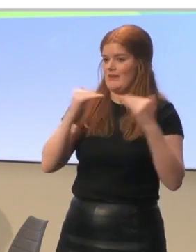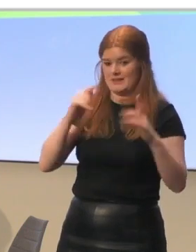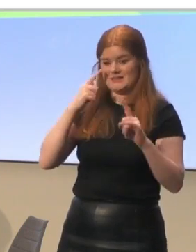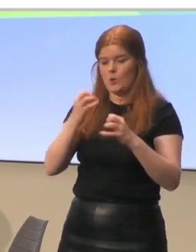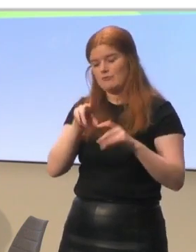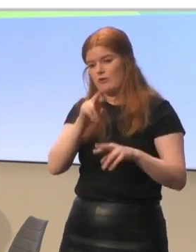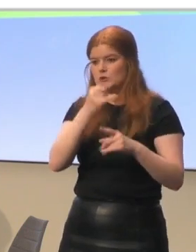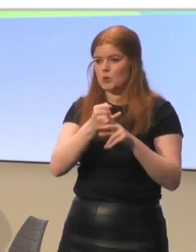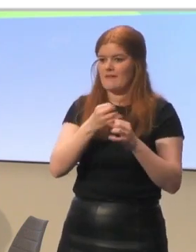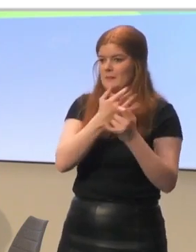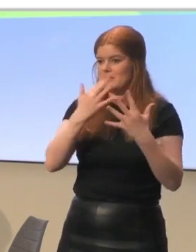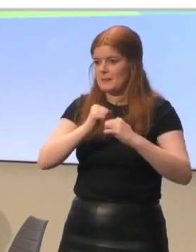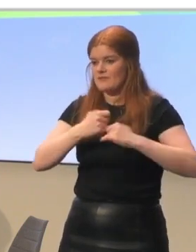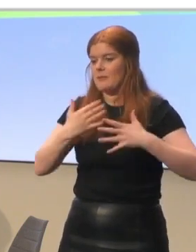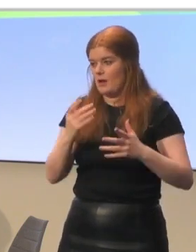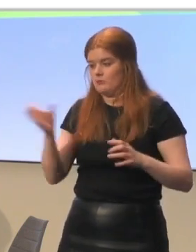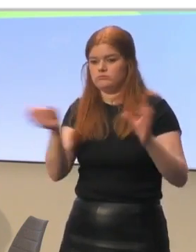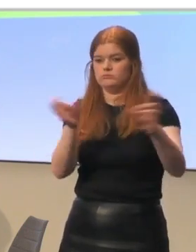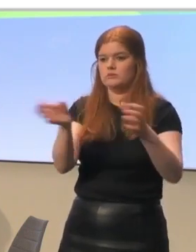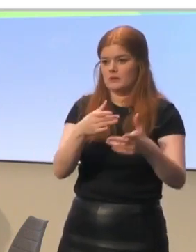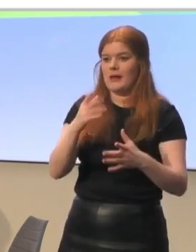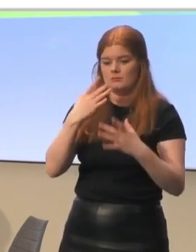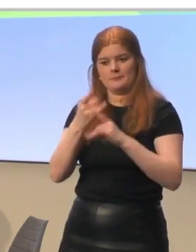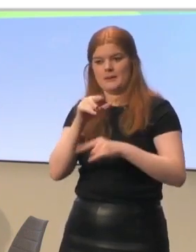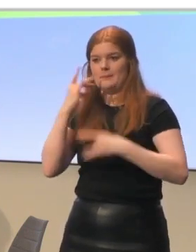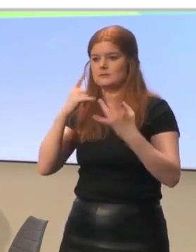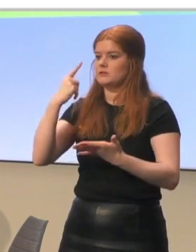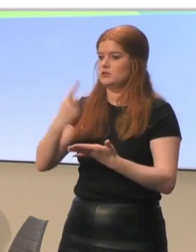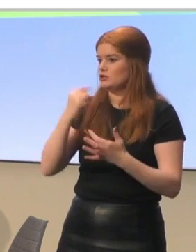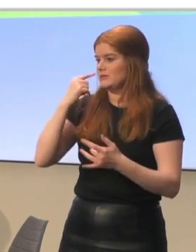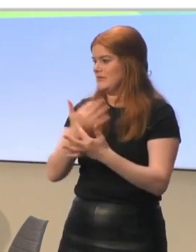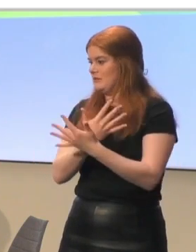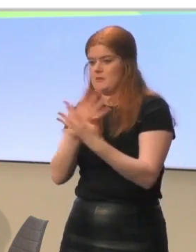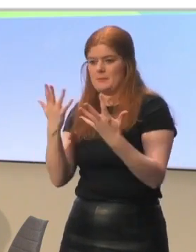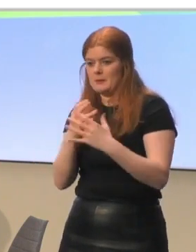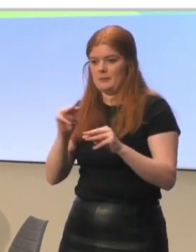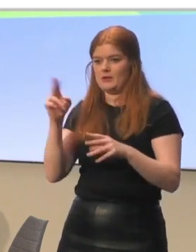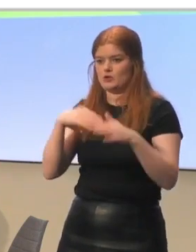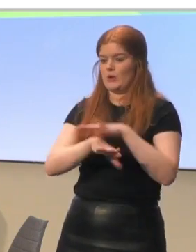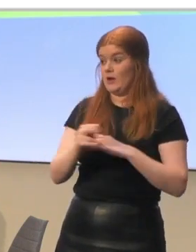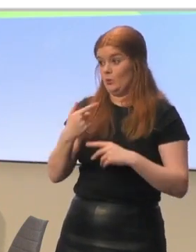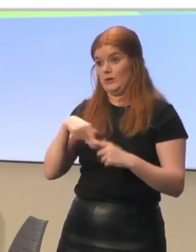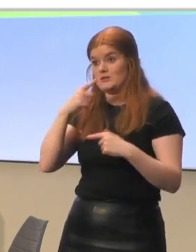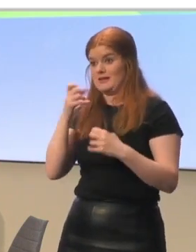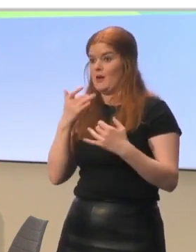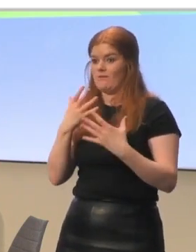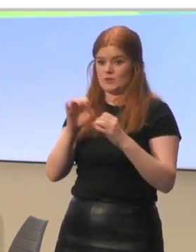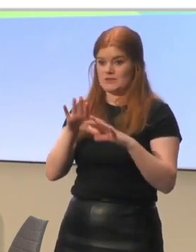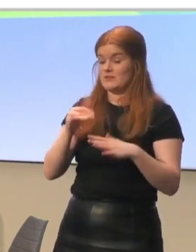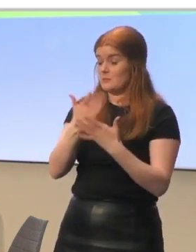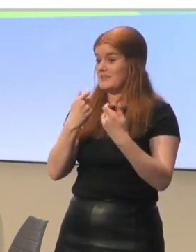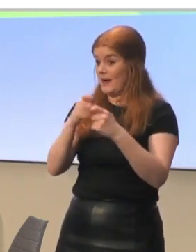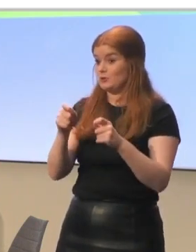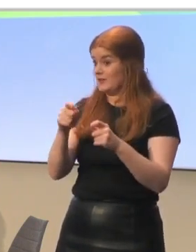see, and it helps in making the decisions and to see, and we can highlight now and saying that there are towns that are